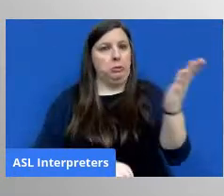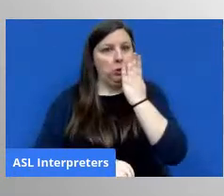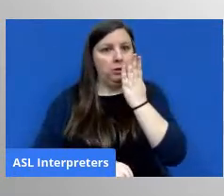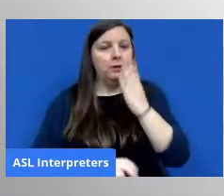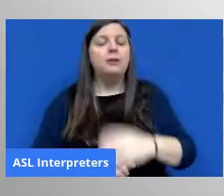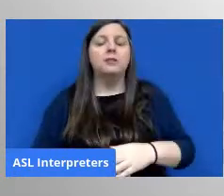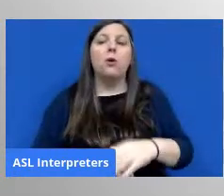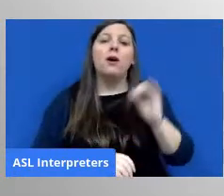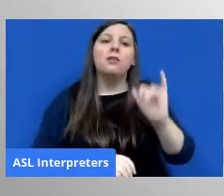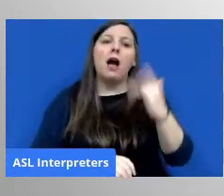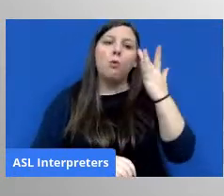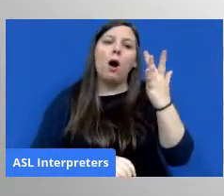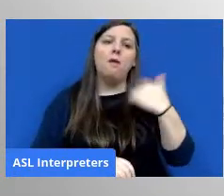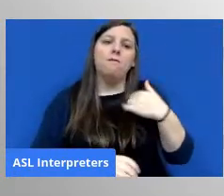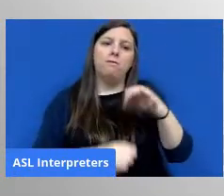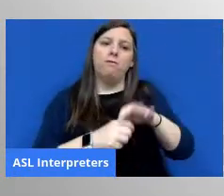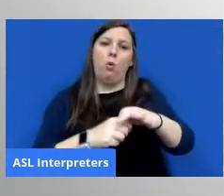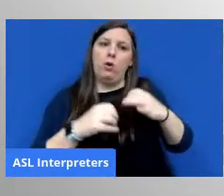I'm voting no at this time.